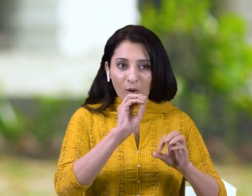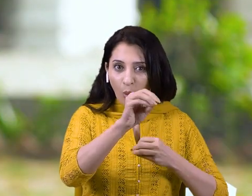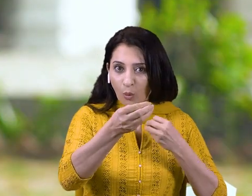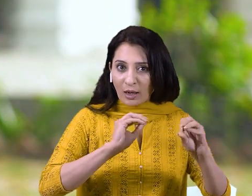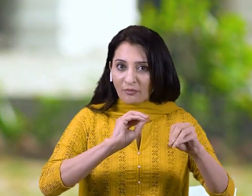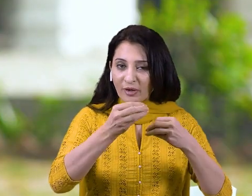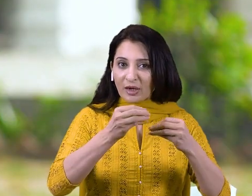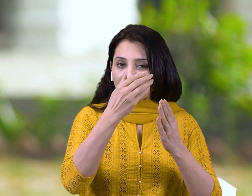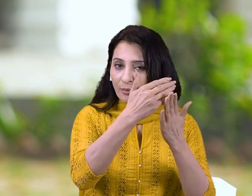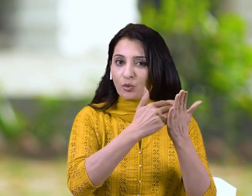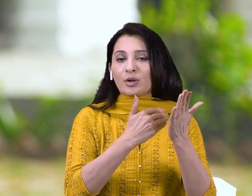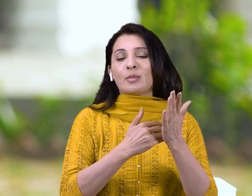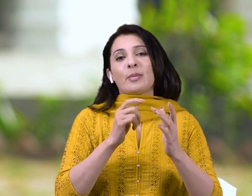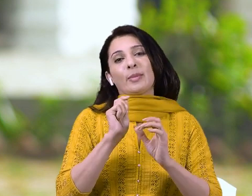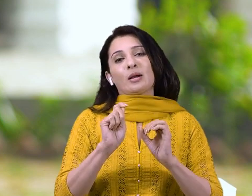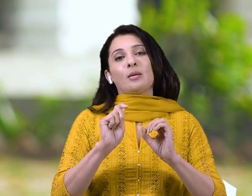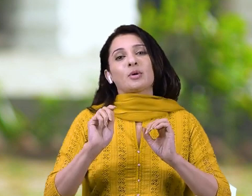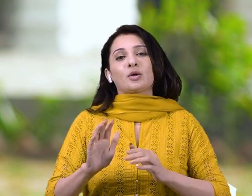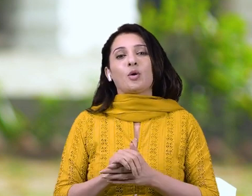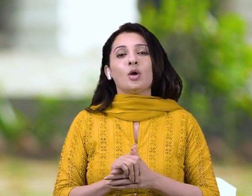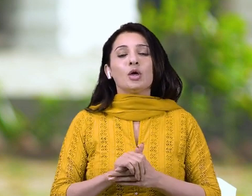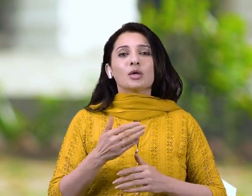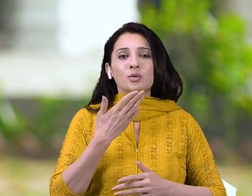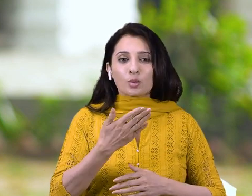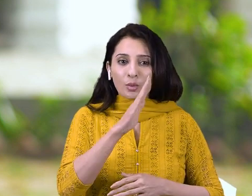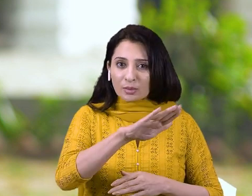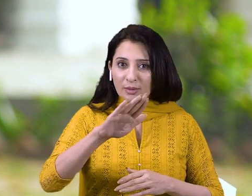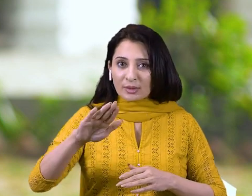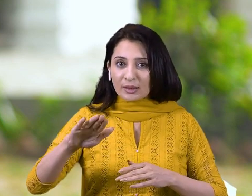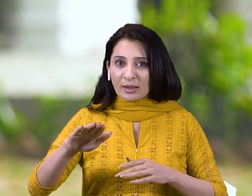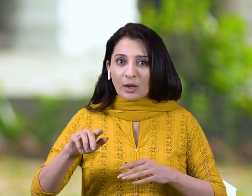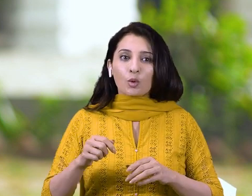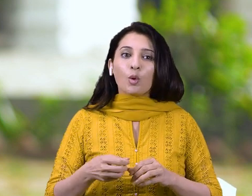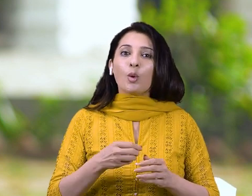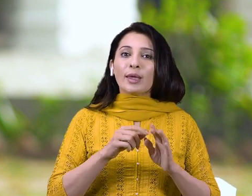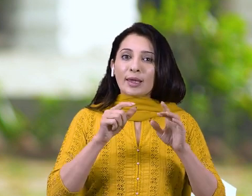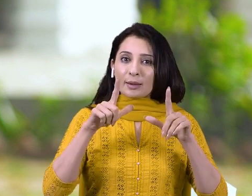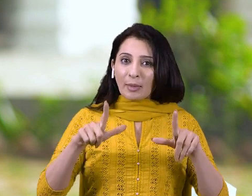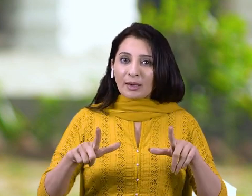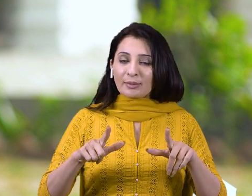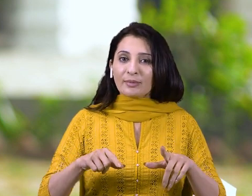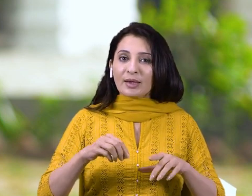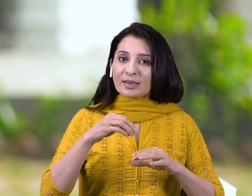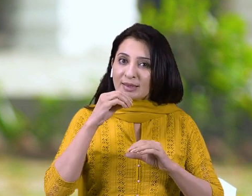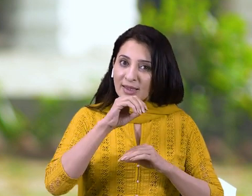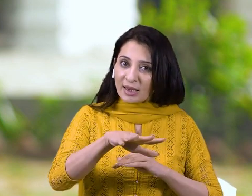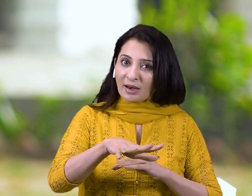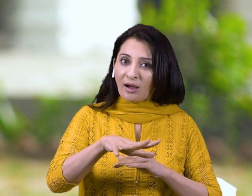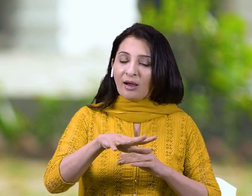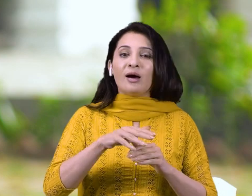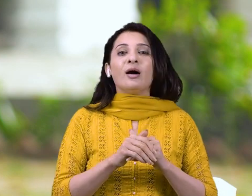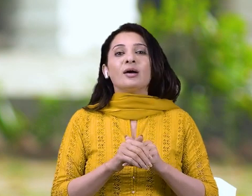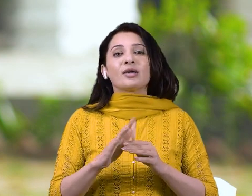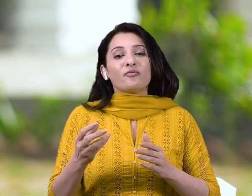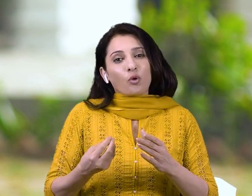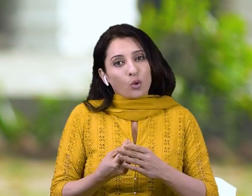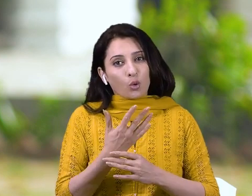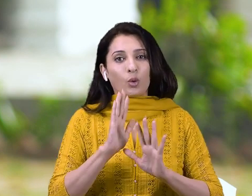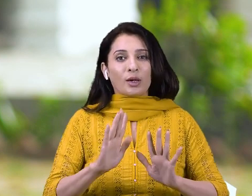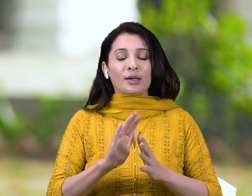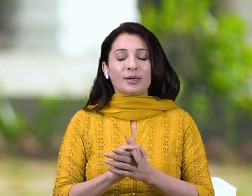that we started last year in order to give a platform to students to grow and learn and to inculcate that empathy that I was talking